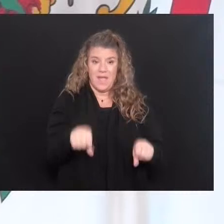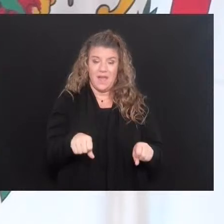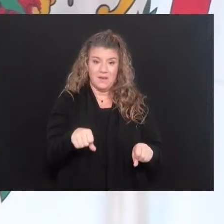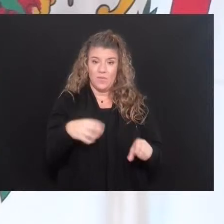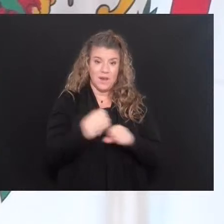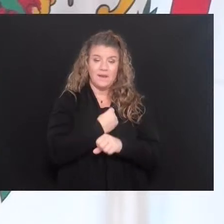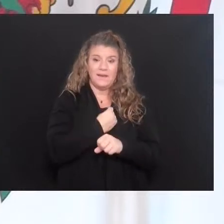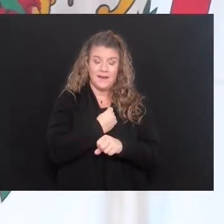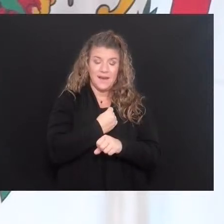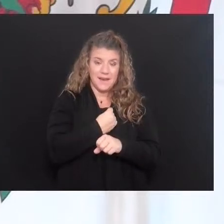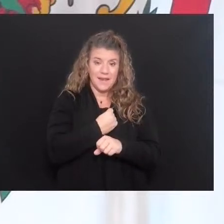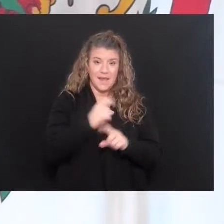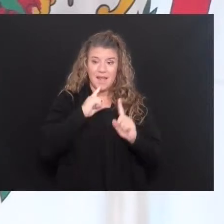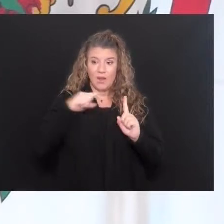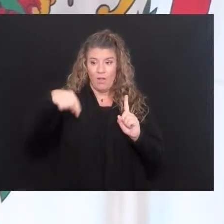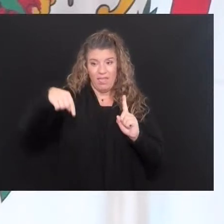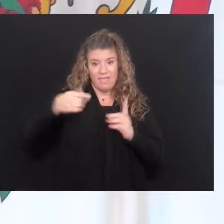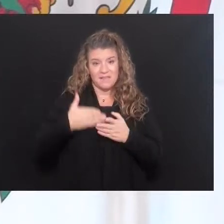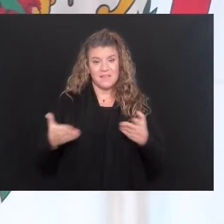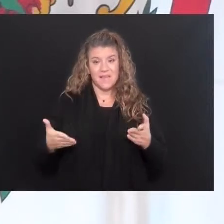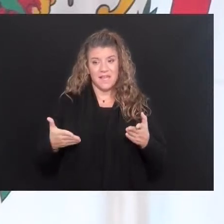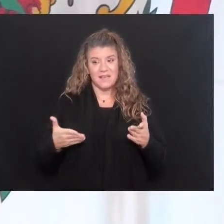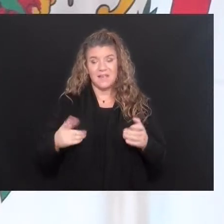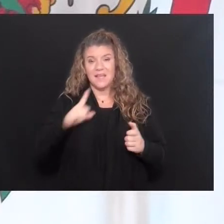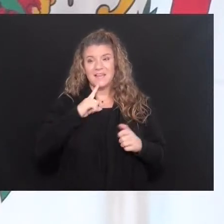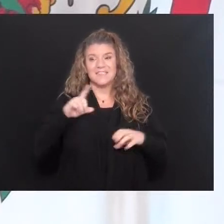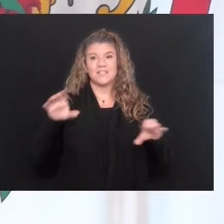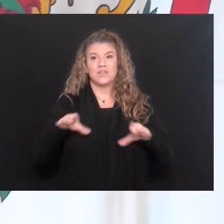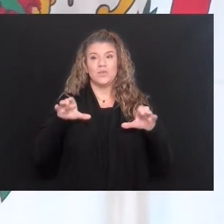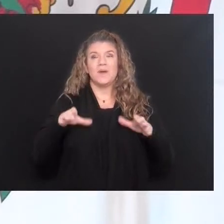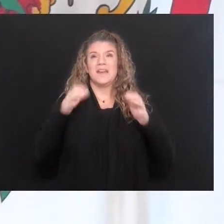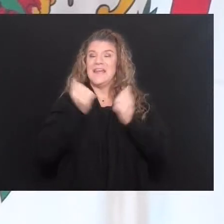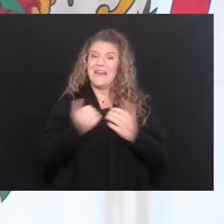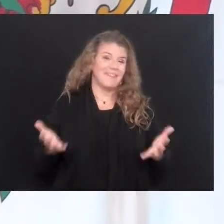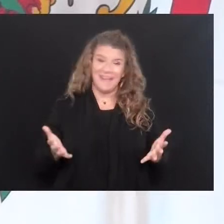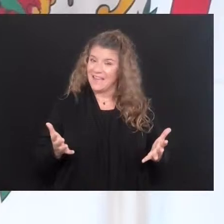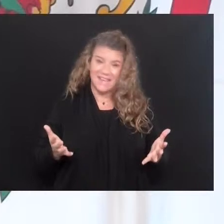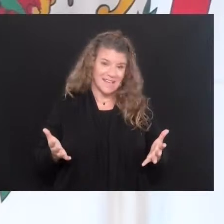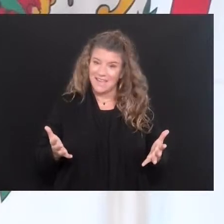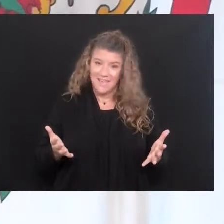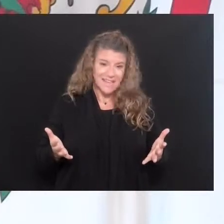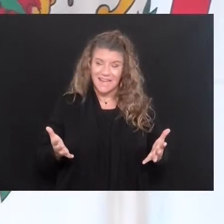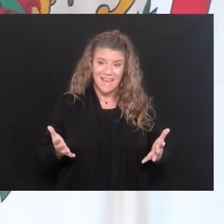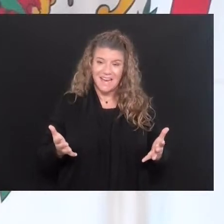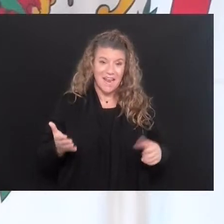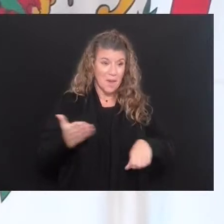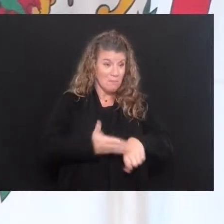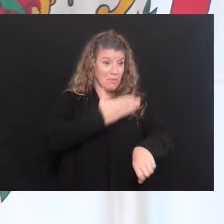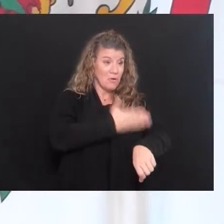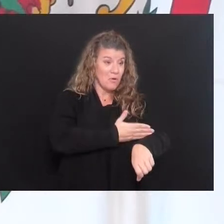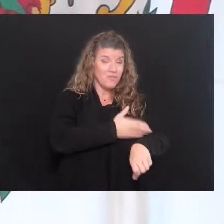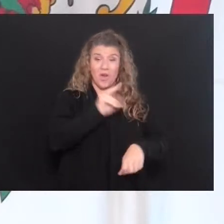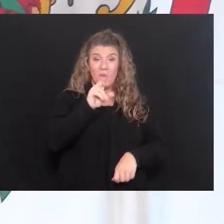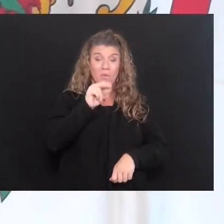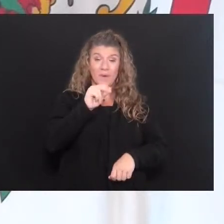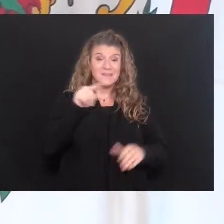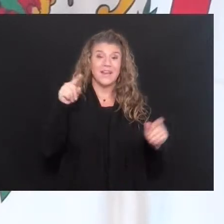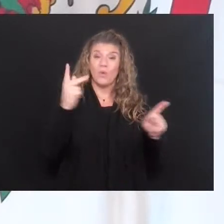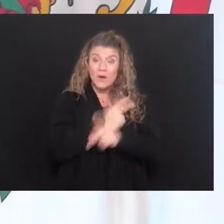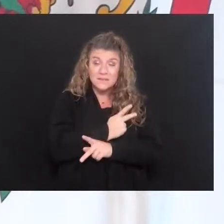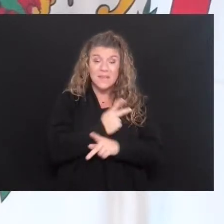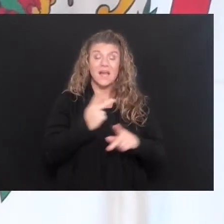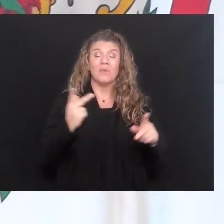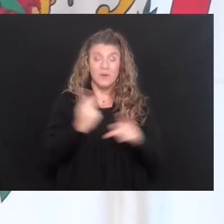And this thing is doing anything but getting better. It continues to get worse.